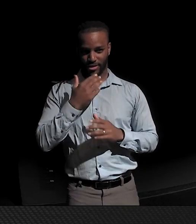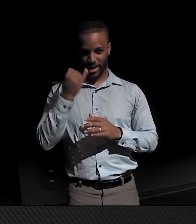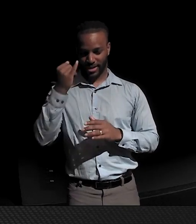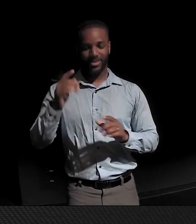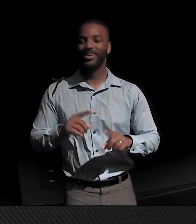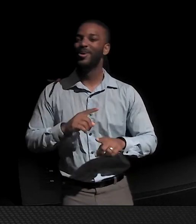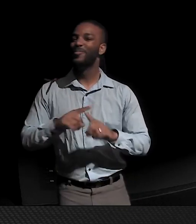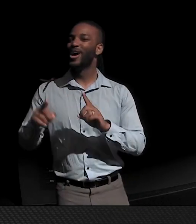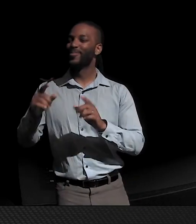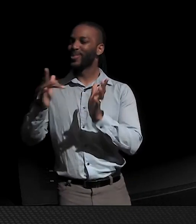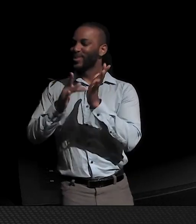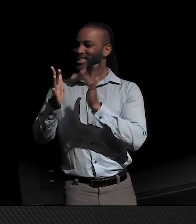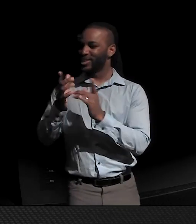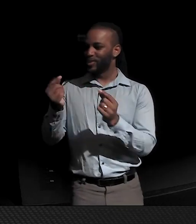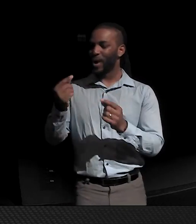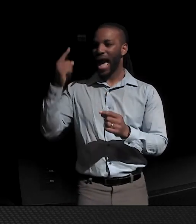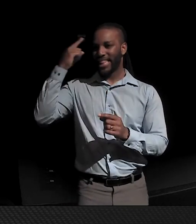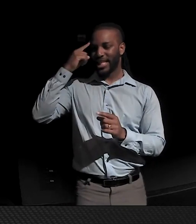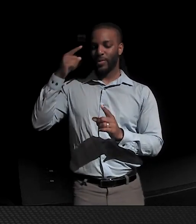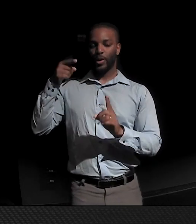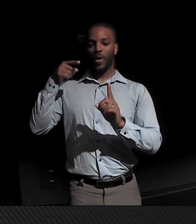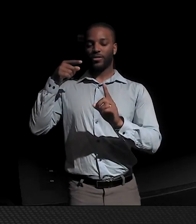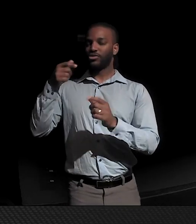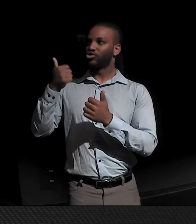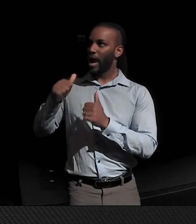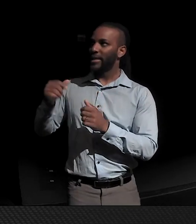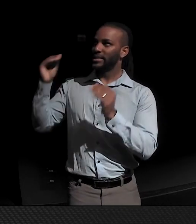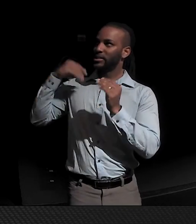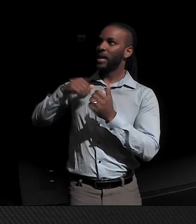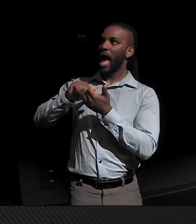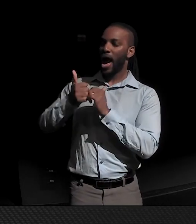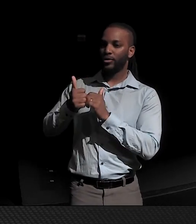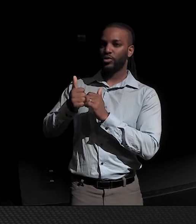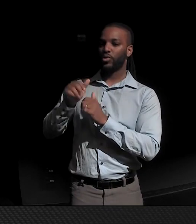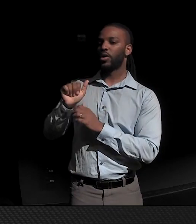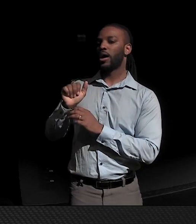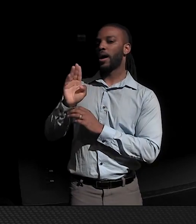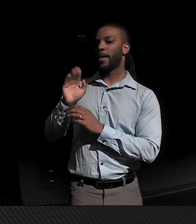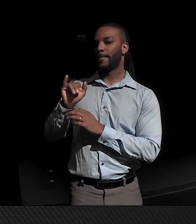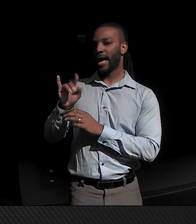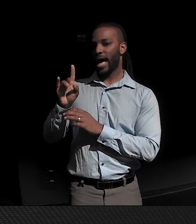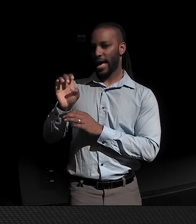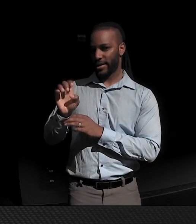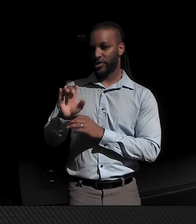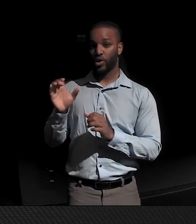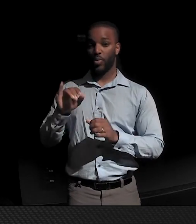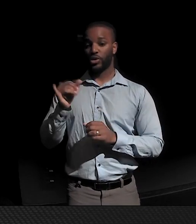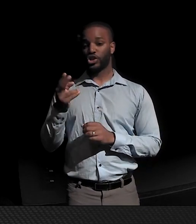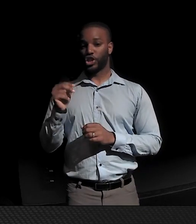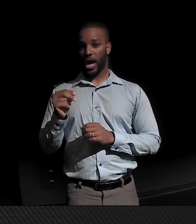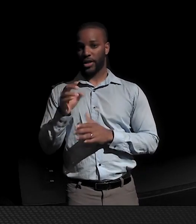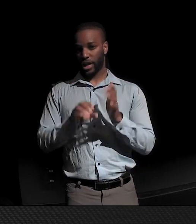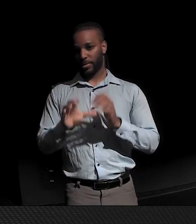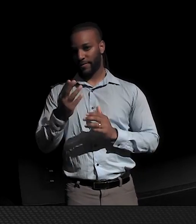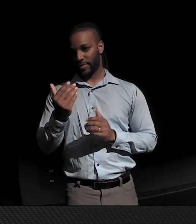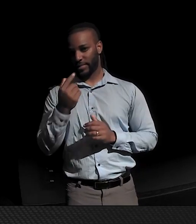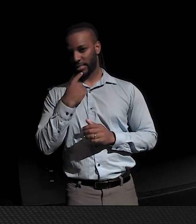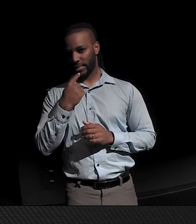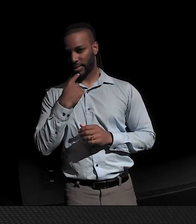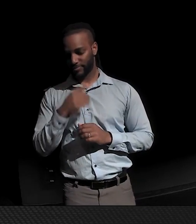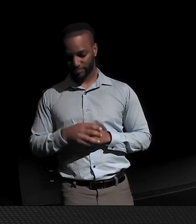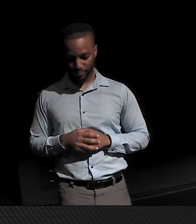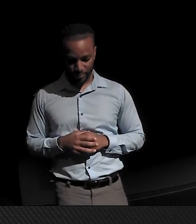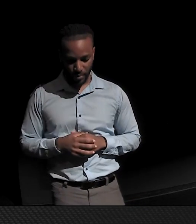But what Jesus was doing, I think, is he was pointing me to abide and do exactly what John 15 talks about. And here's what it says in John